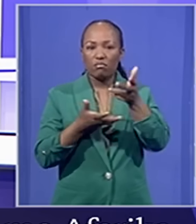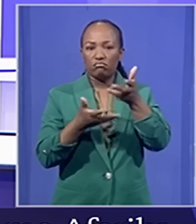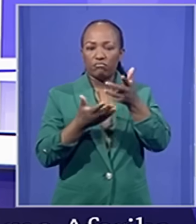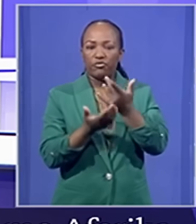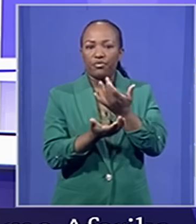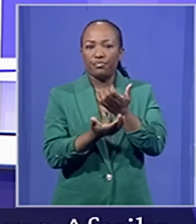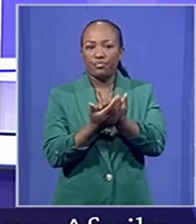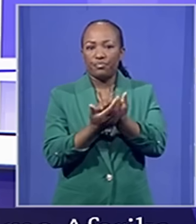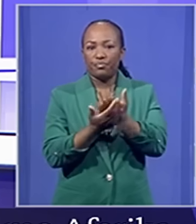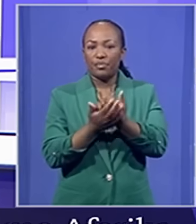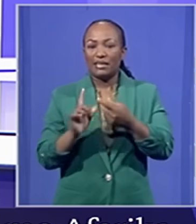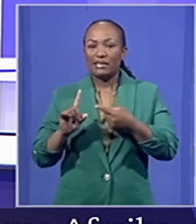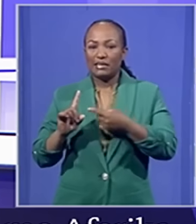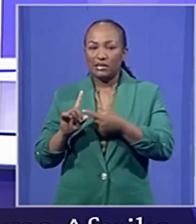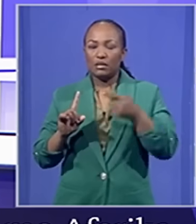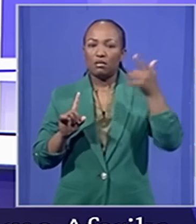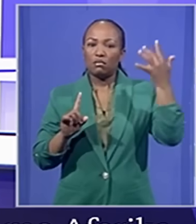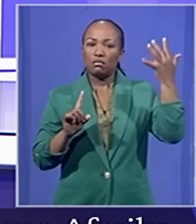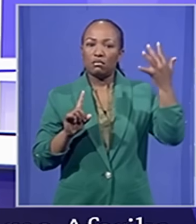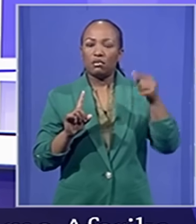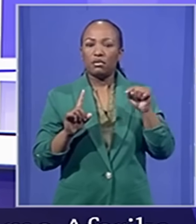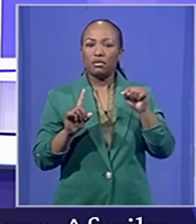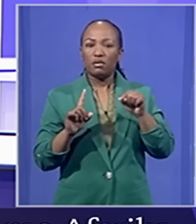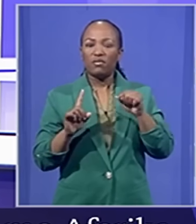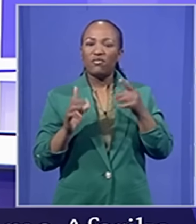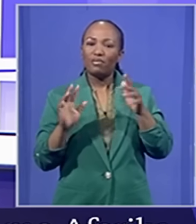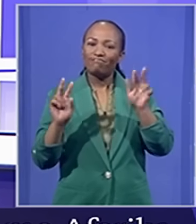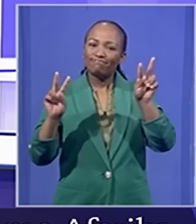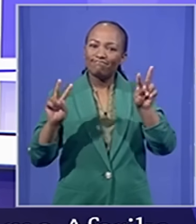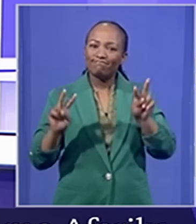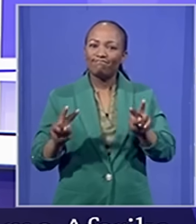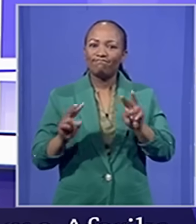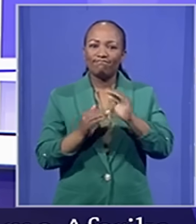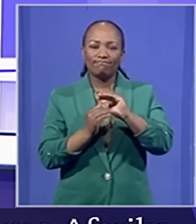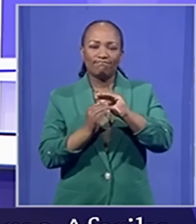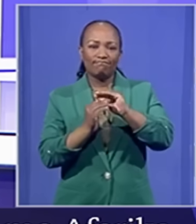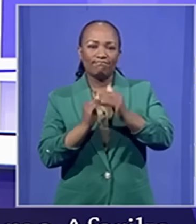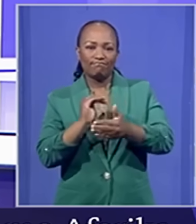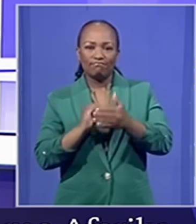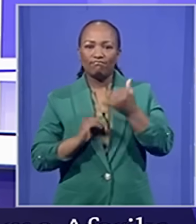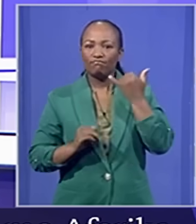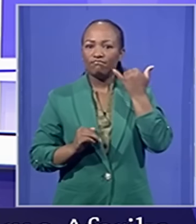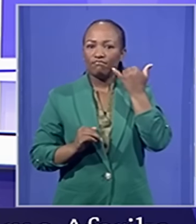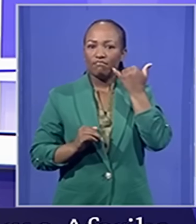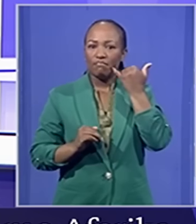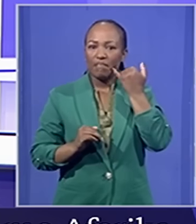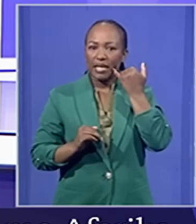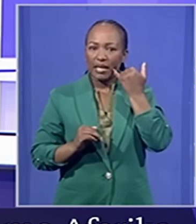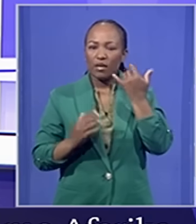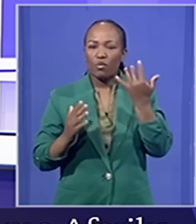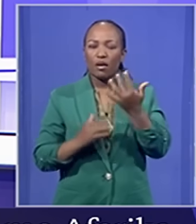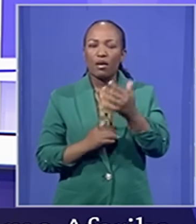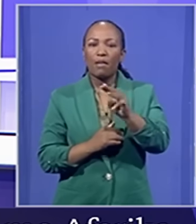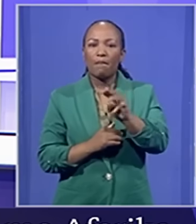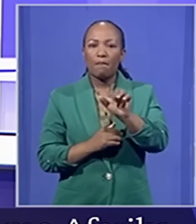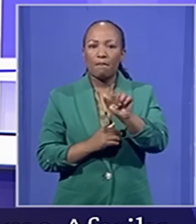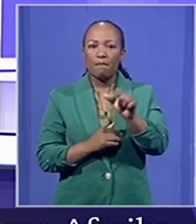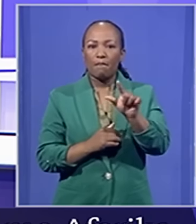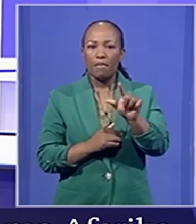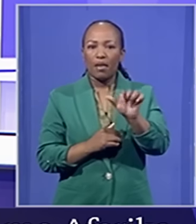a eme ka lefoko dipuisano tse di ka ga kagiso le tshireletso tsa setheo sa Thabo Mbeki kwa Magaliesburg. Lamola a